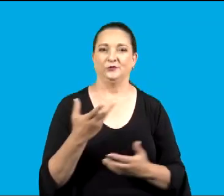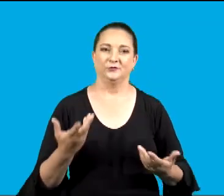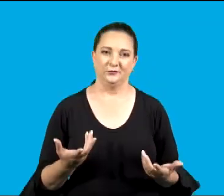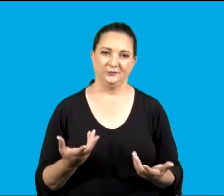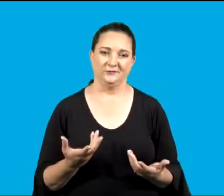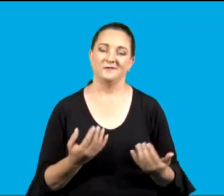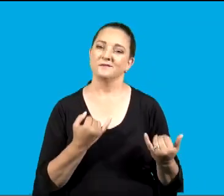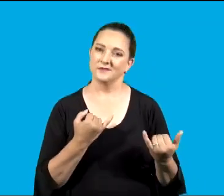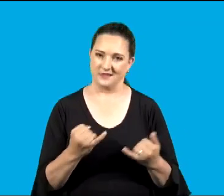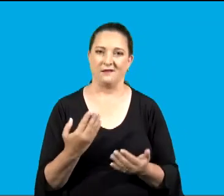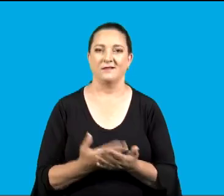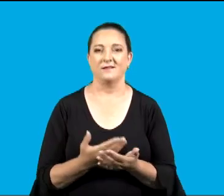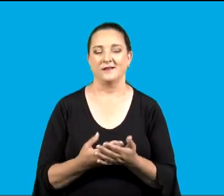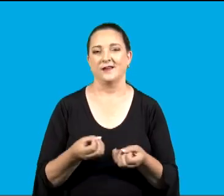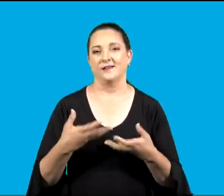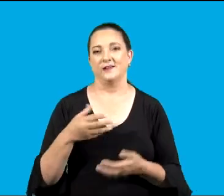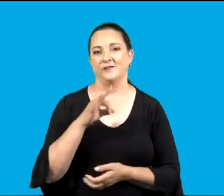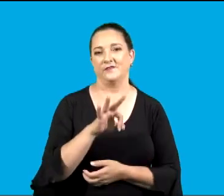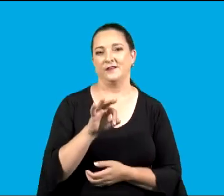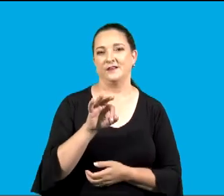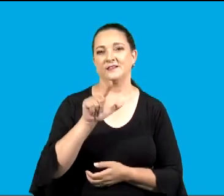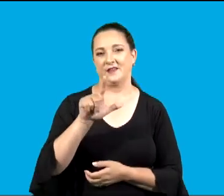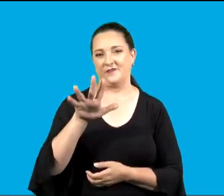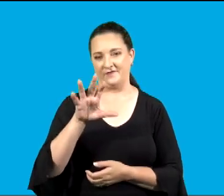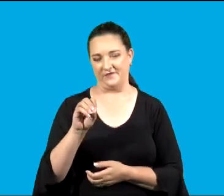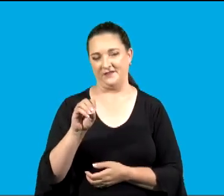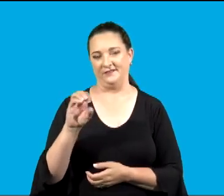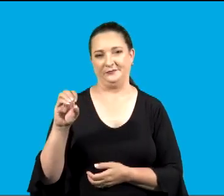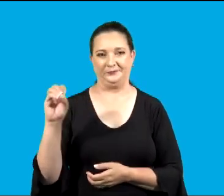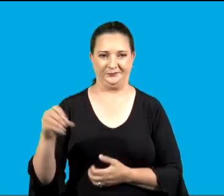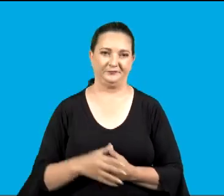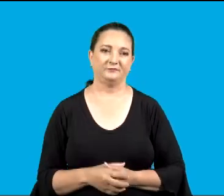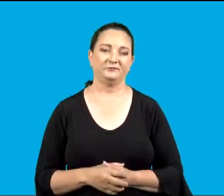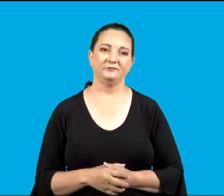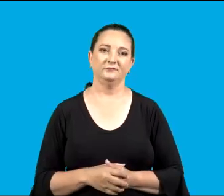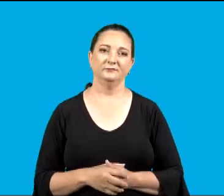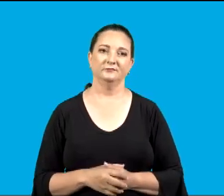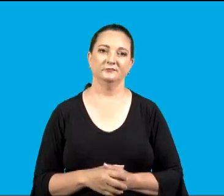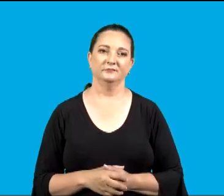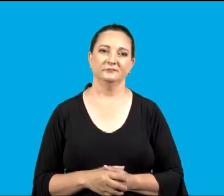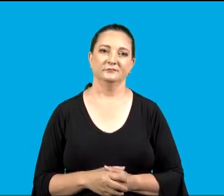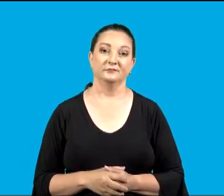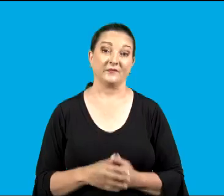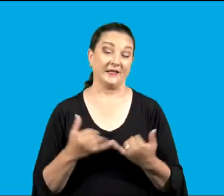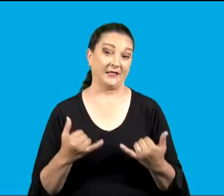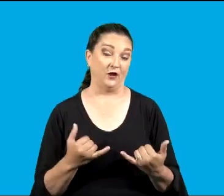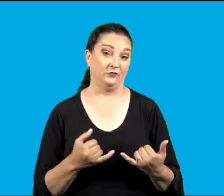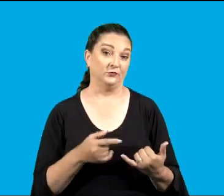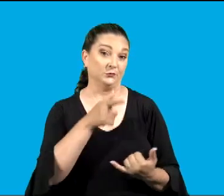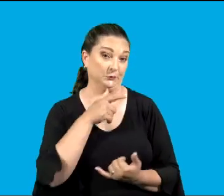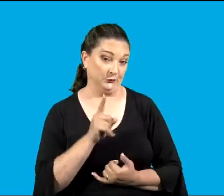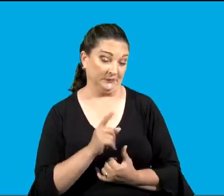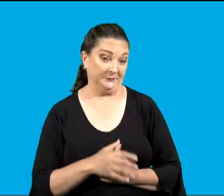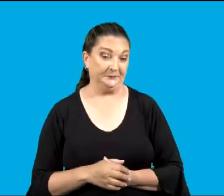1,250,000. It would have still given me the 3,750,000. Then I am told